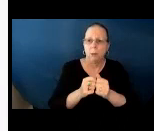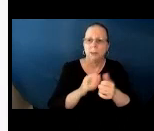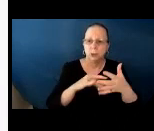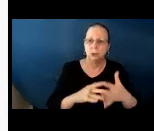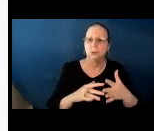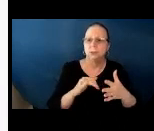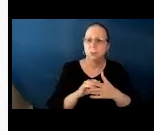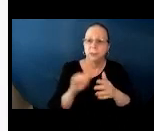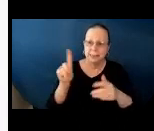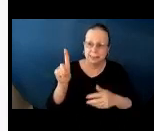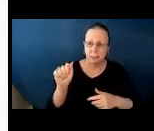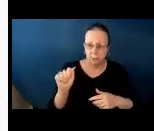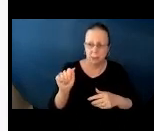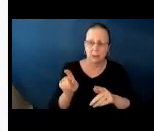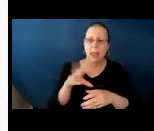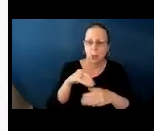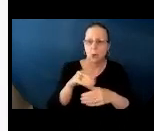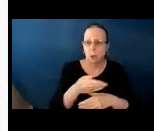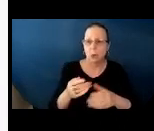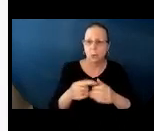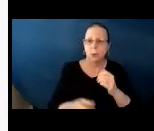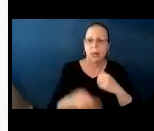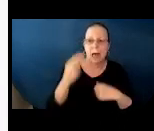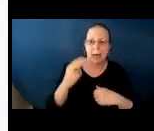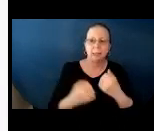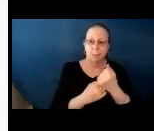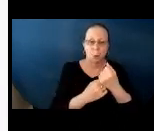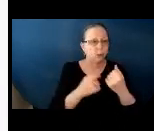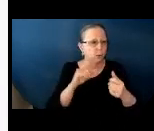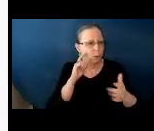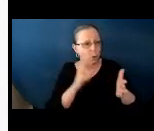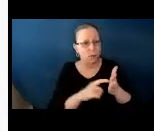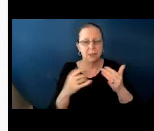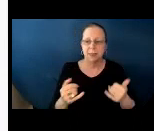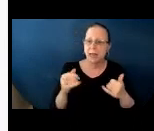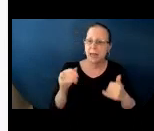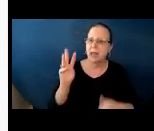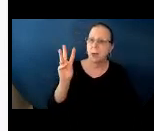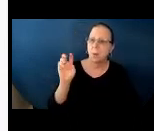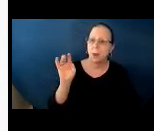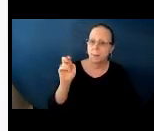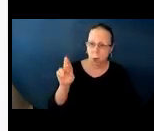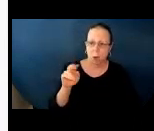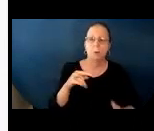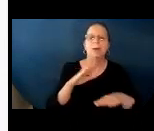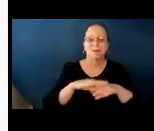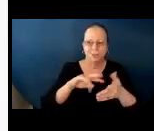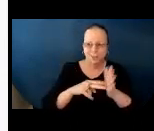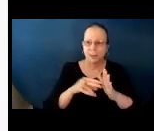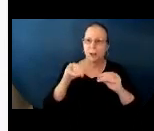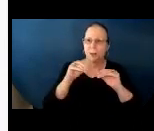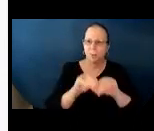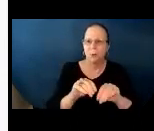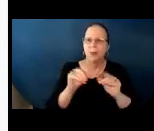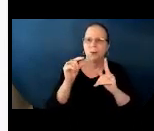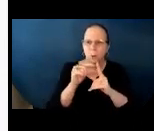support needs. You'll notice that in the title of today's webinar, we very intentionally put the words elevating